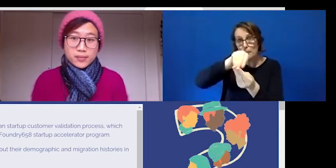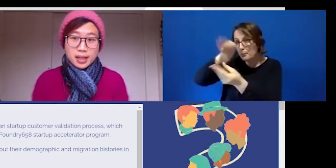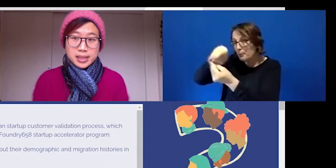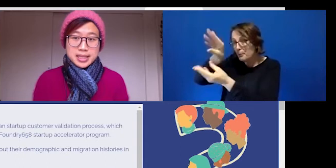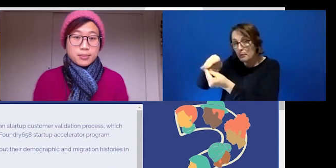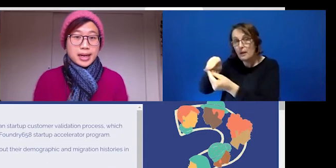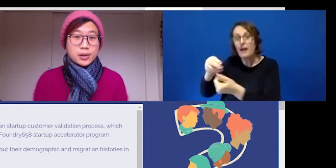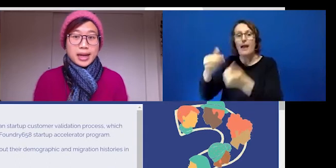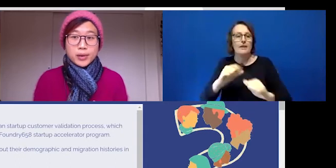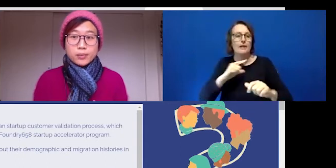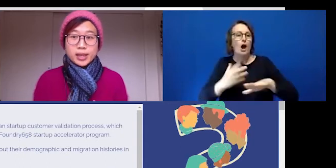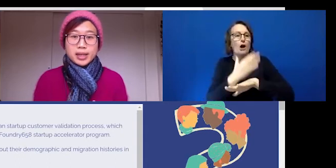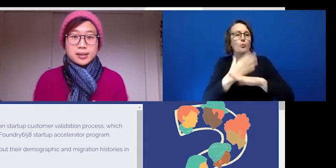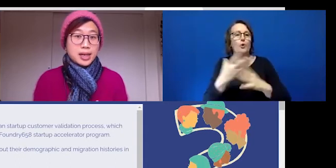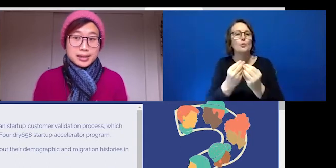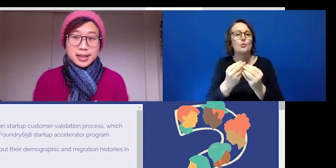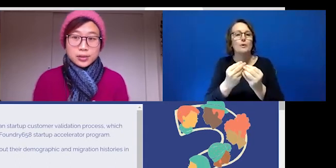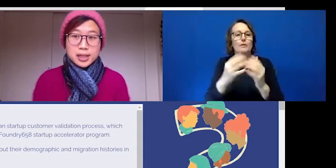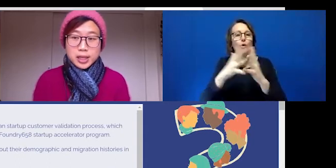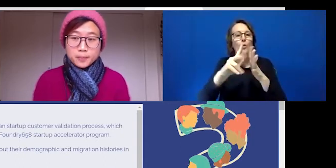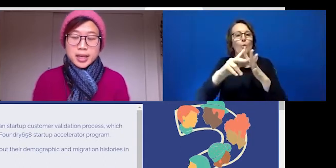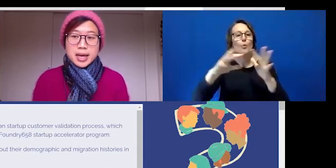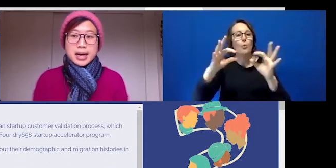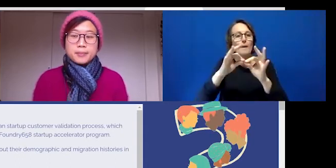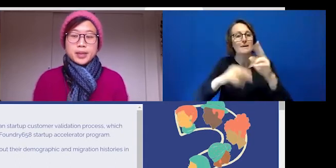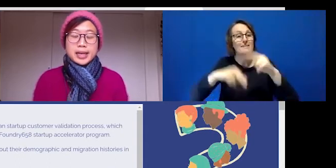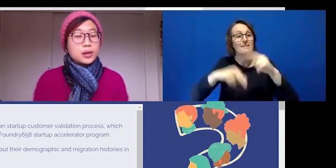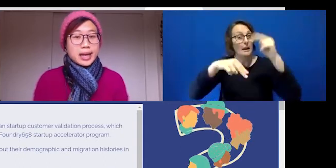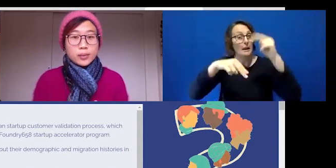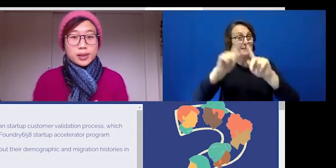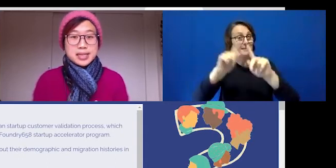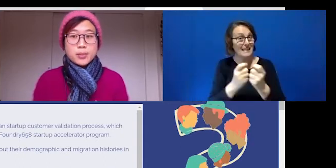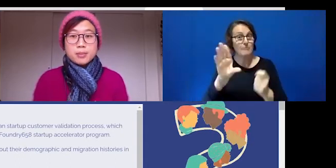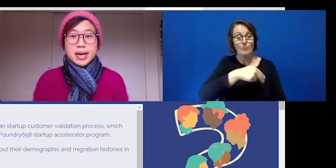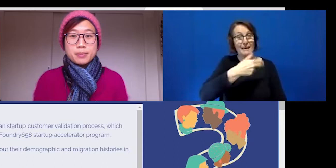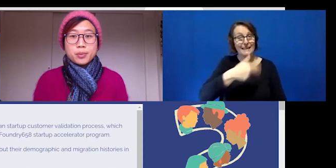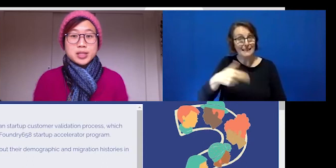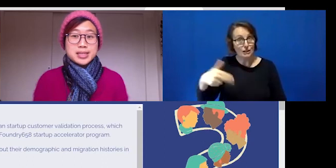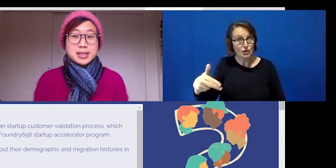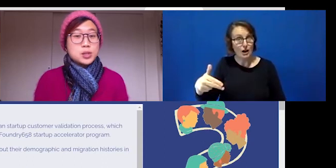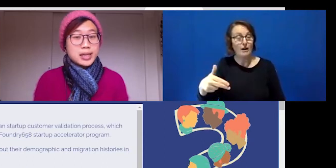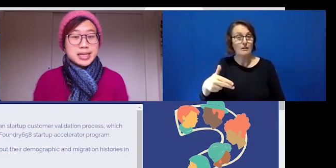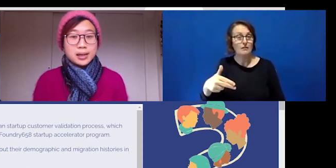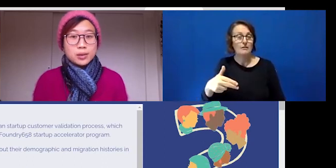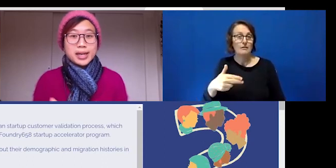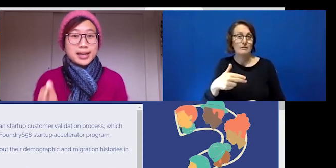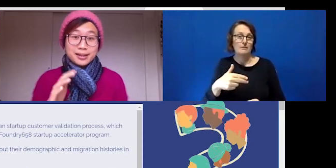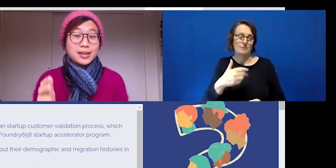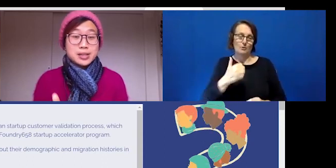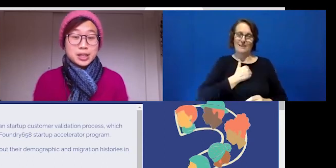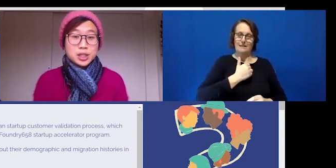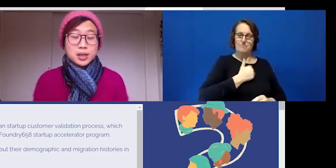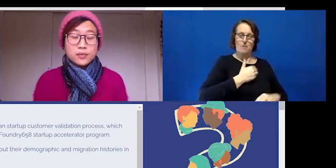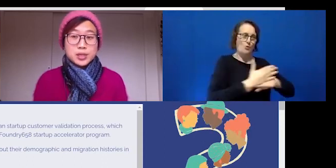web development team that I collaborate with in Jakarta, Indonesia. And I collaborate with this team on my projects as a storyteller, working at